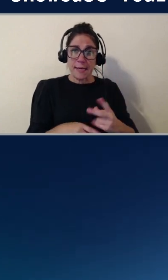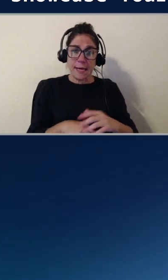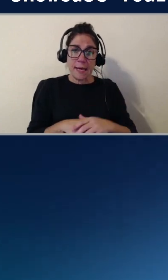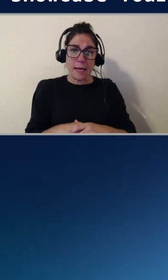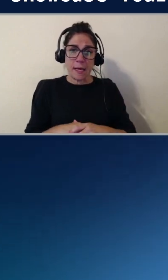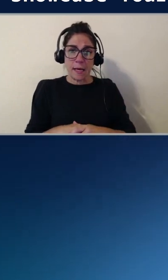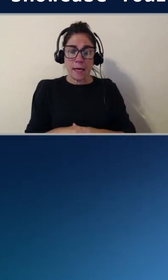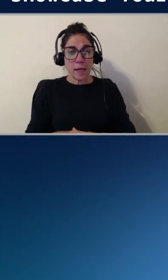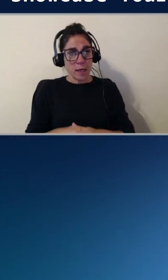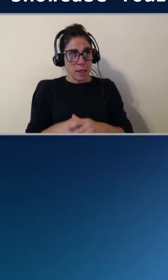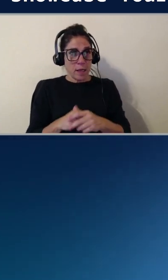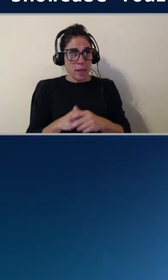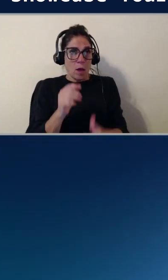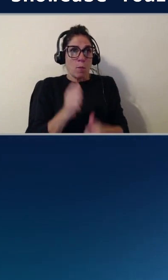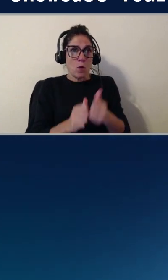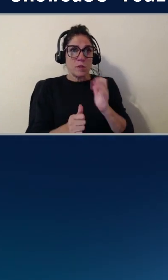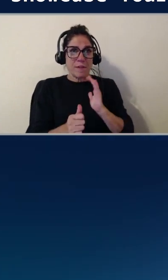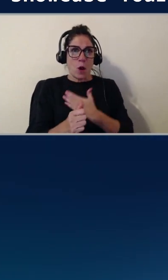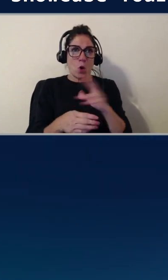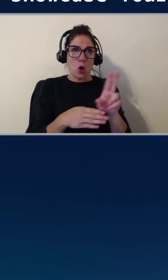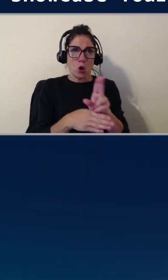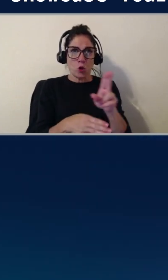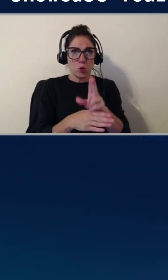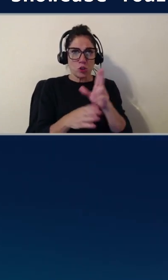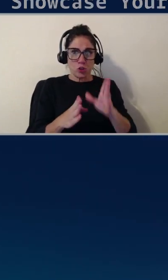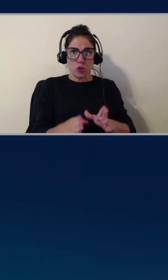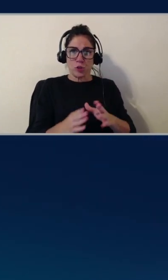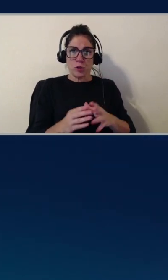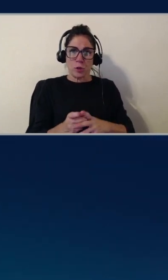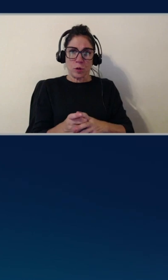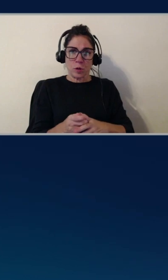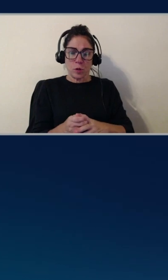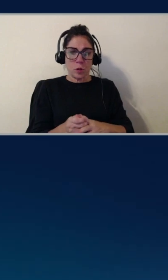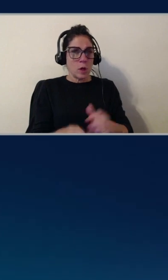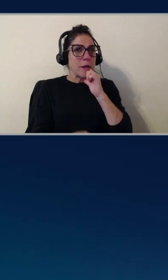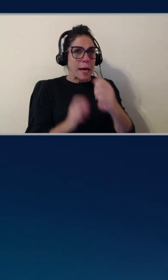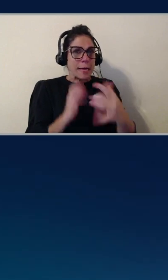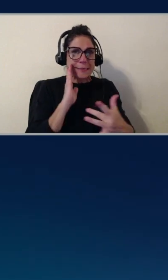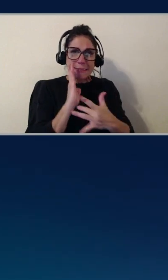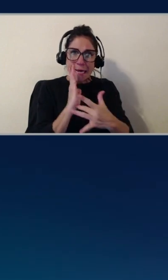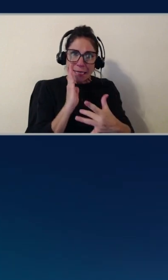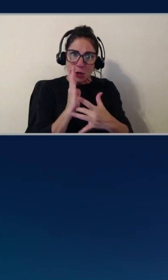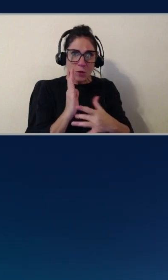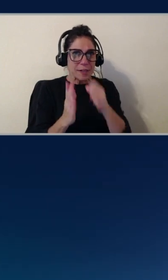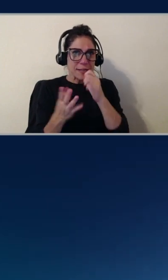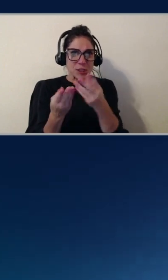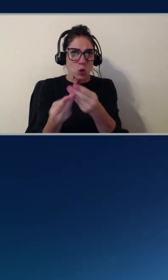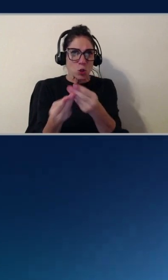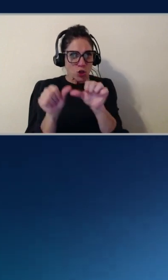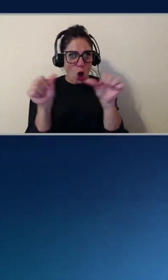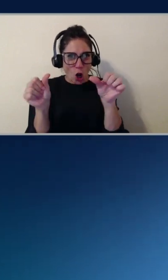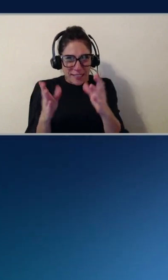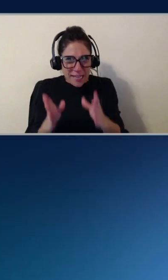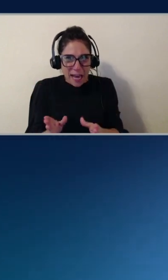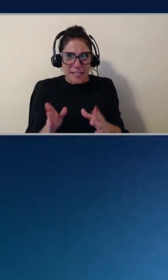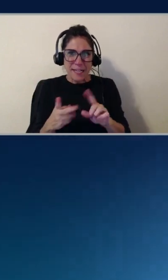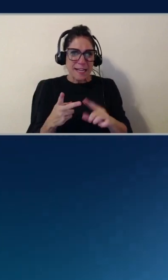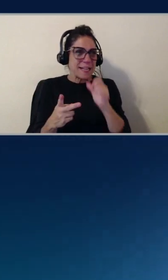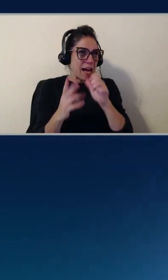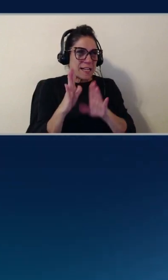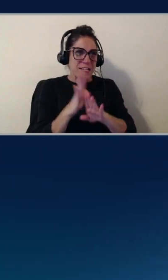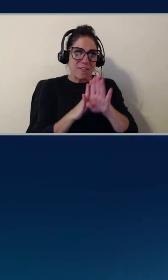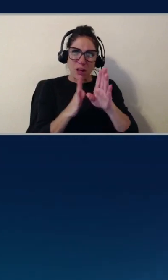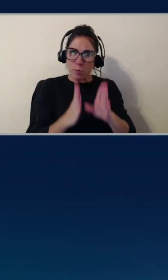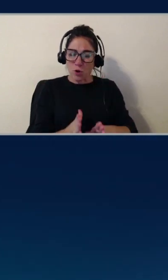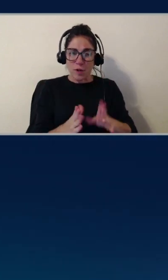large majority of our users is non-technical. So it's not a solution architect, or it's not a developer. Right?